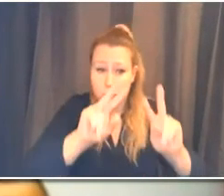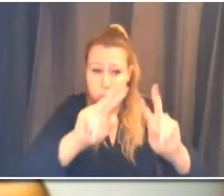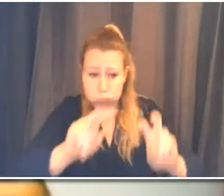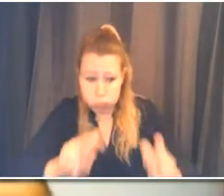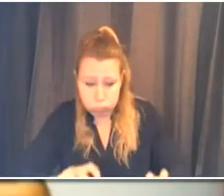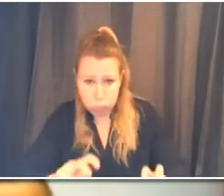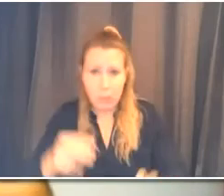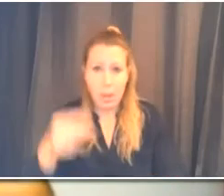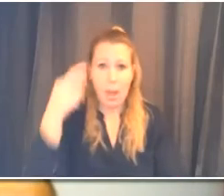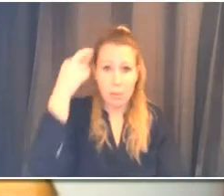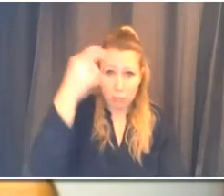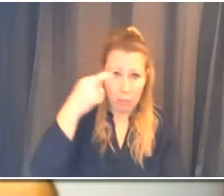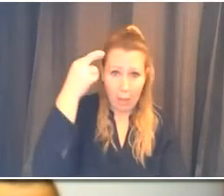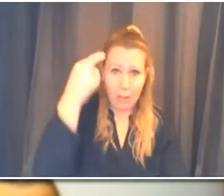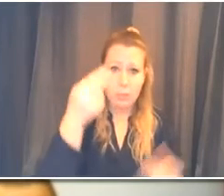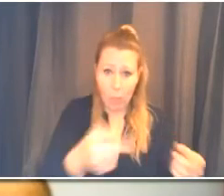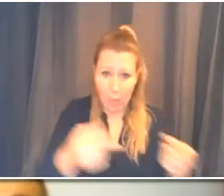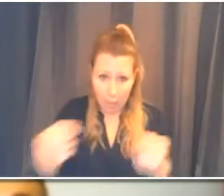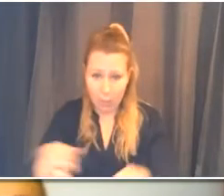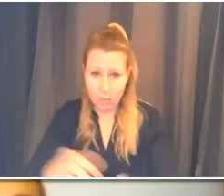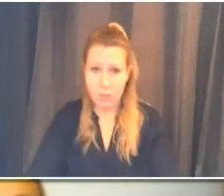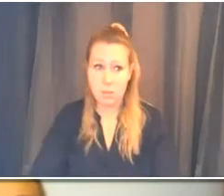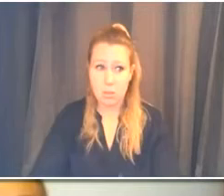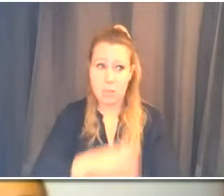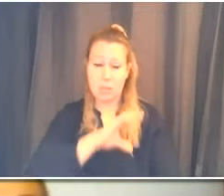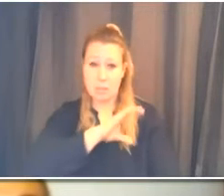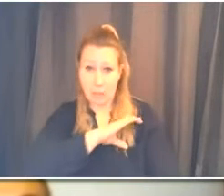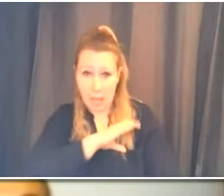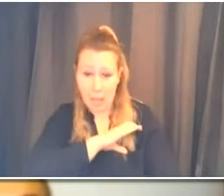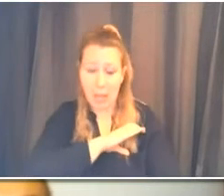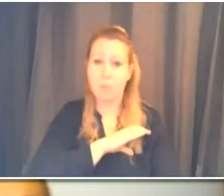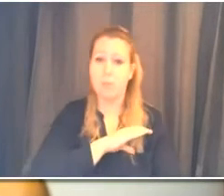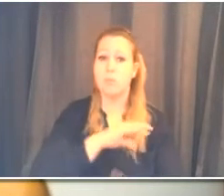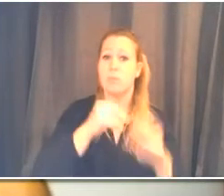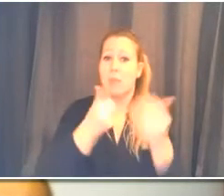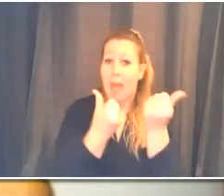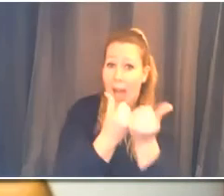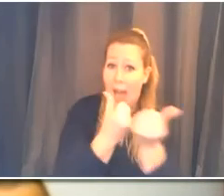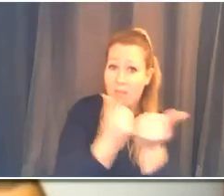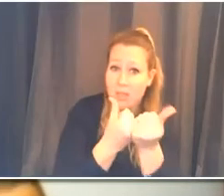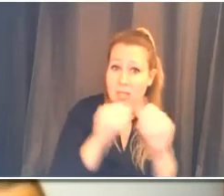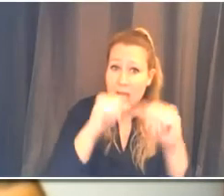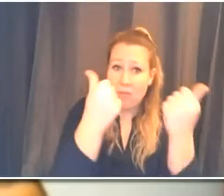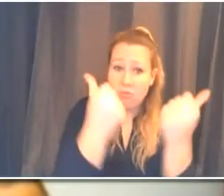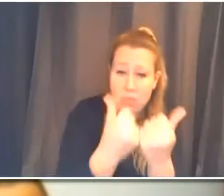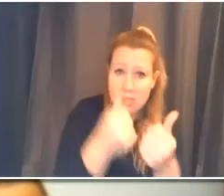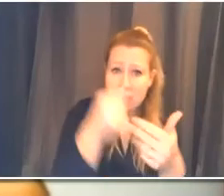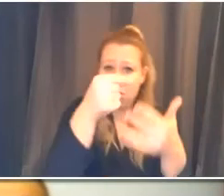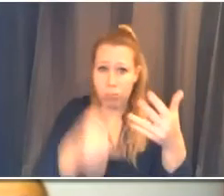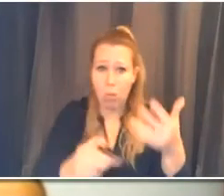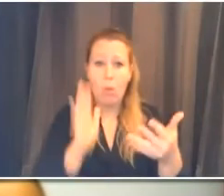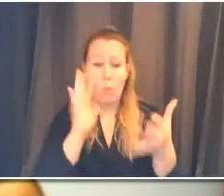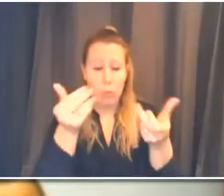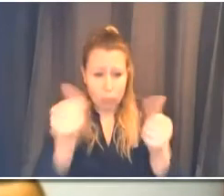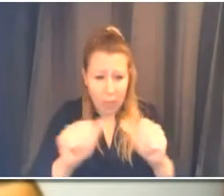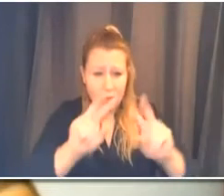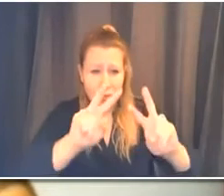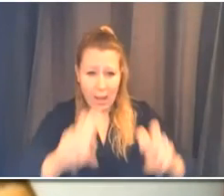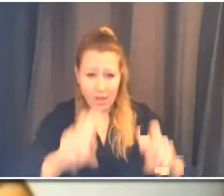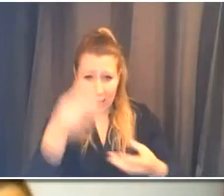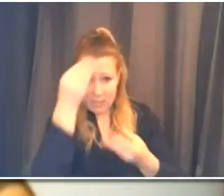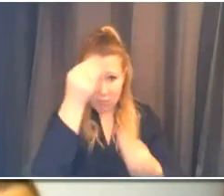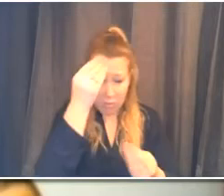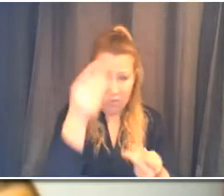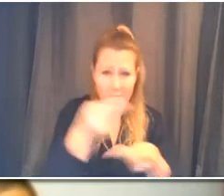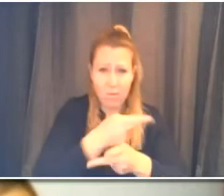is some victims are holding back maybe uh delivering their complaint until the time is right for